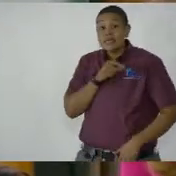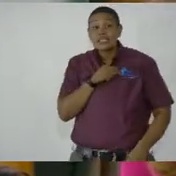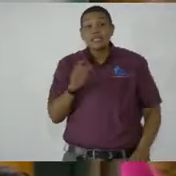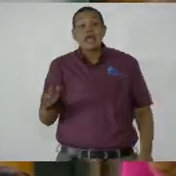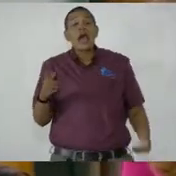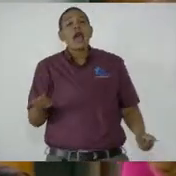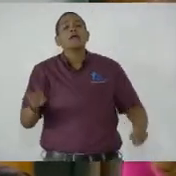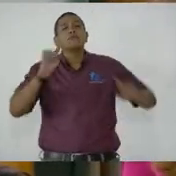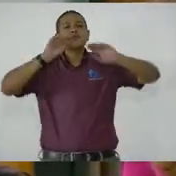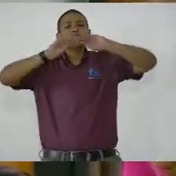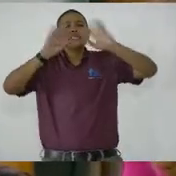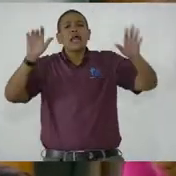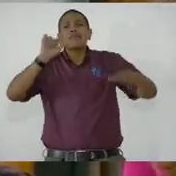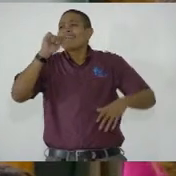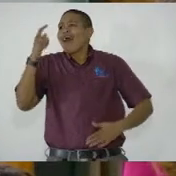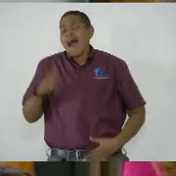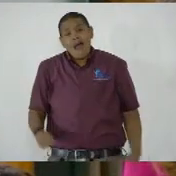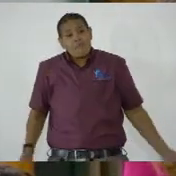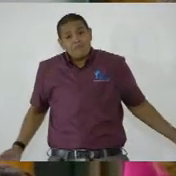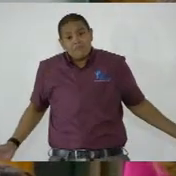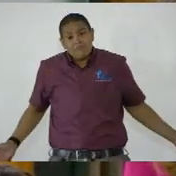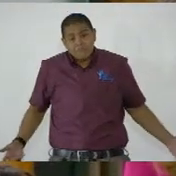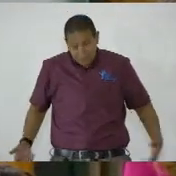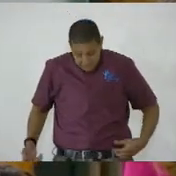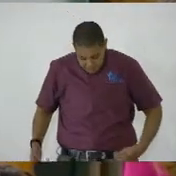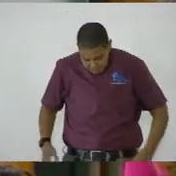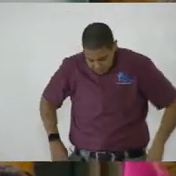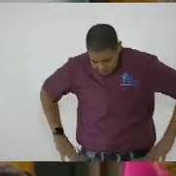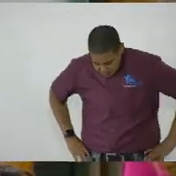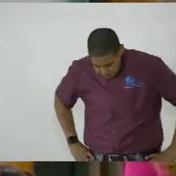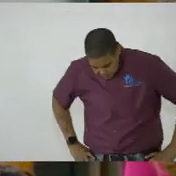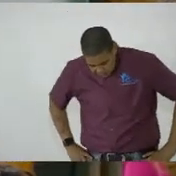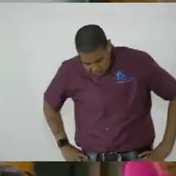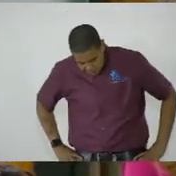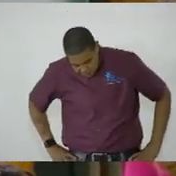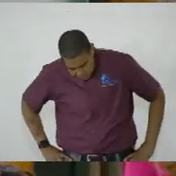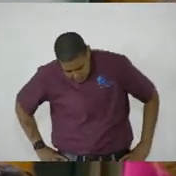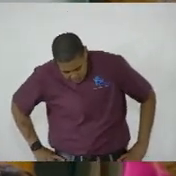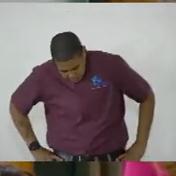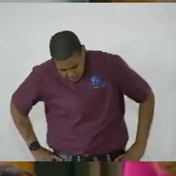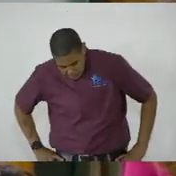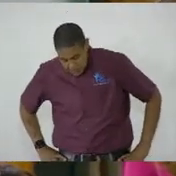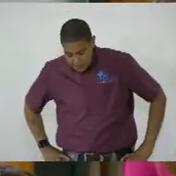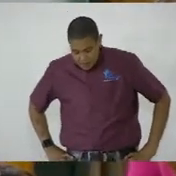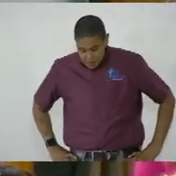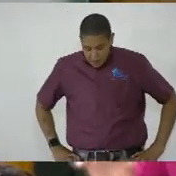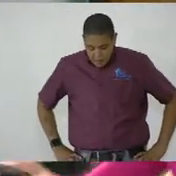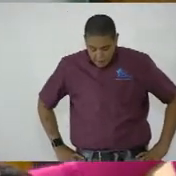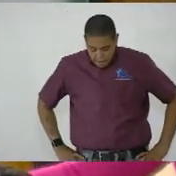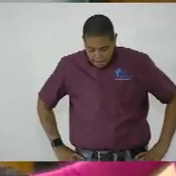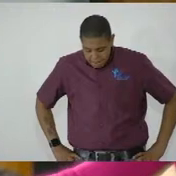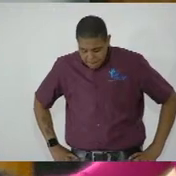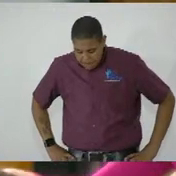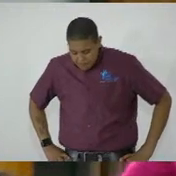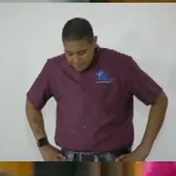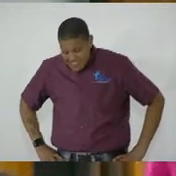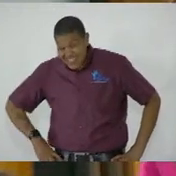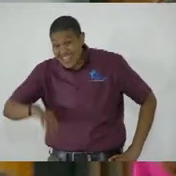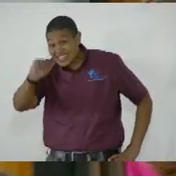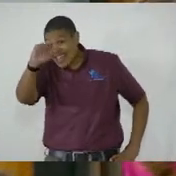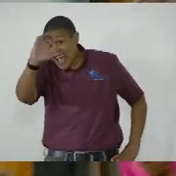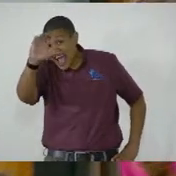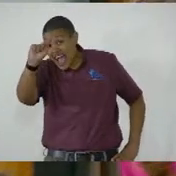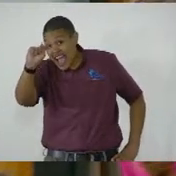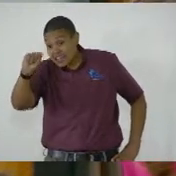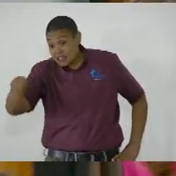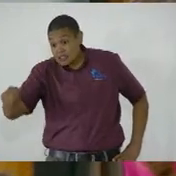is clearly not the case. The act, as its name reflects, involves negotiation